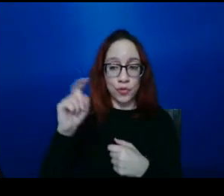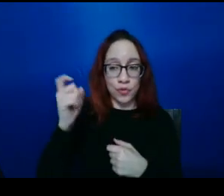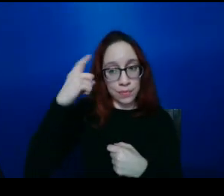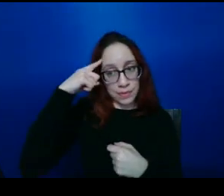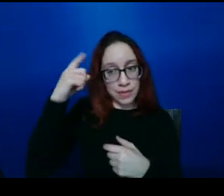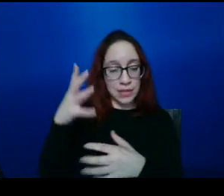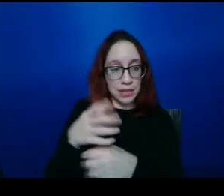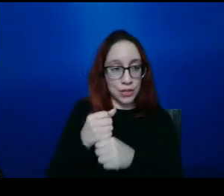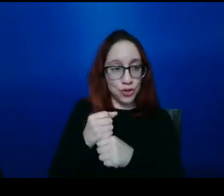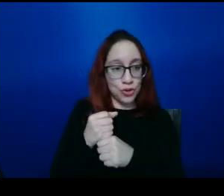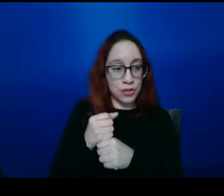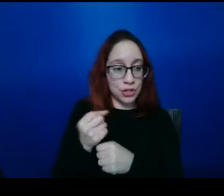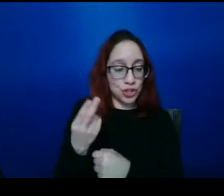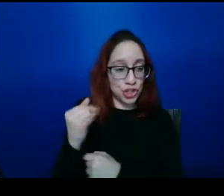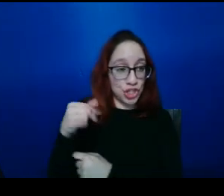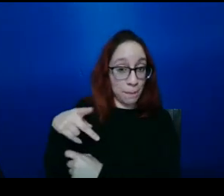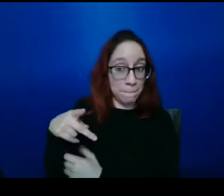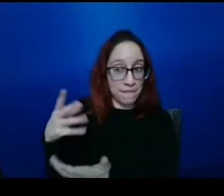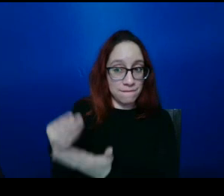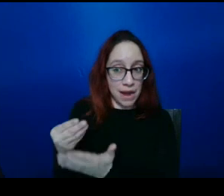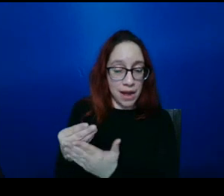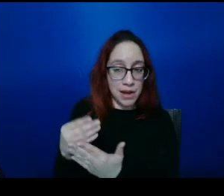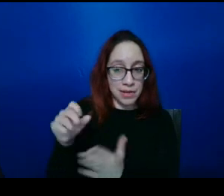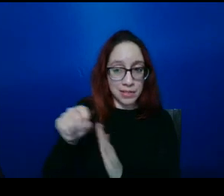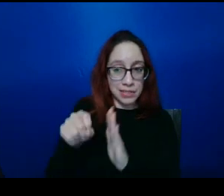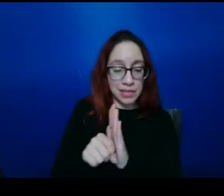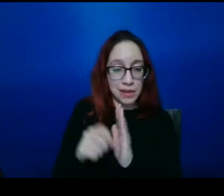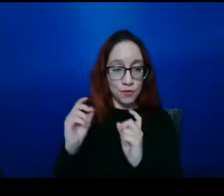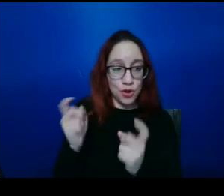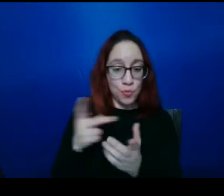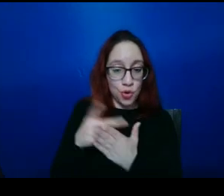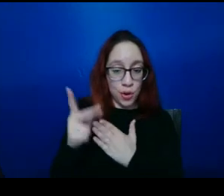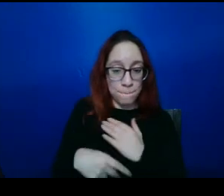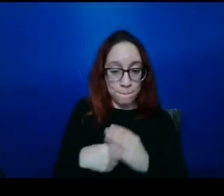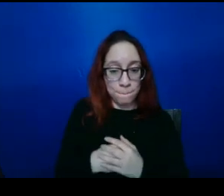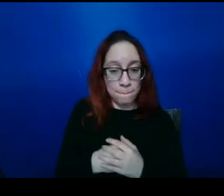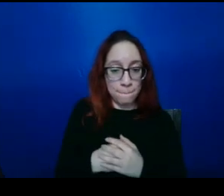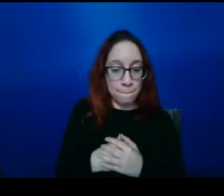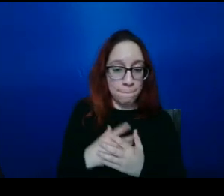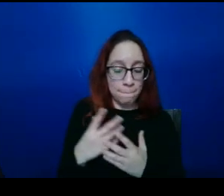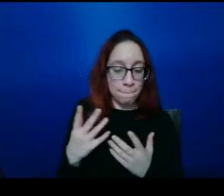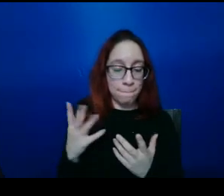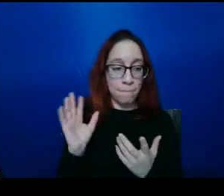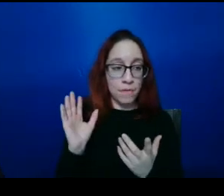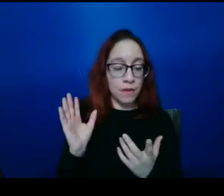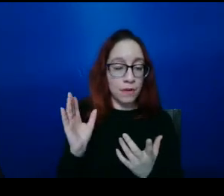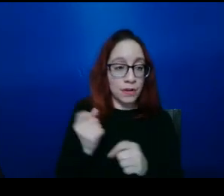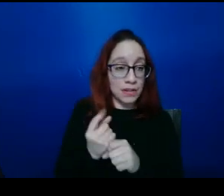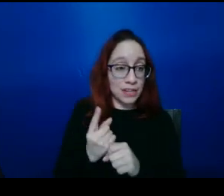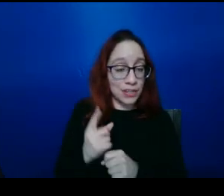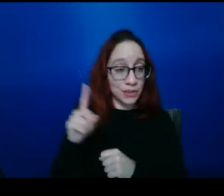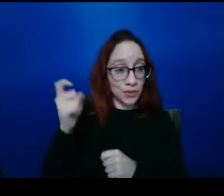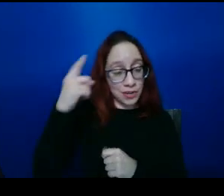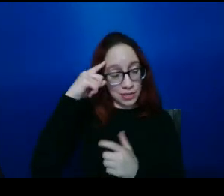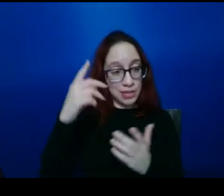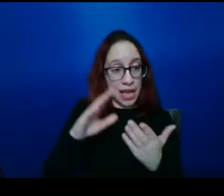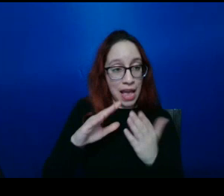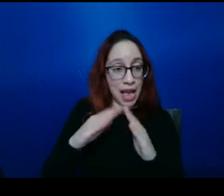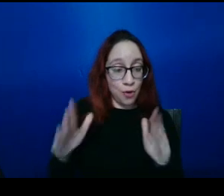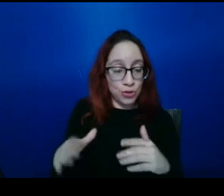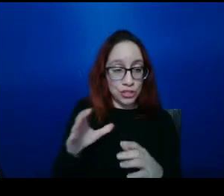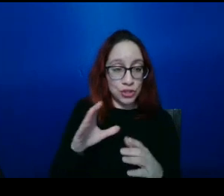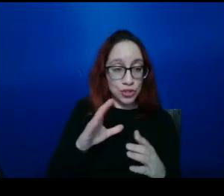receive CHIP funds, State Housing Initiative Partnership Program. So each year, these Affordable Housing Advisory Committee